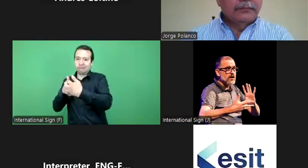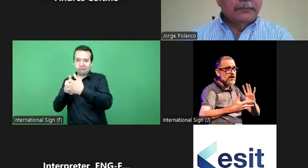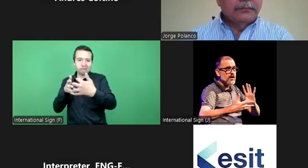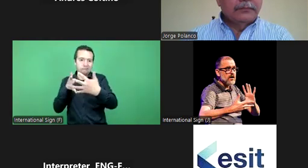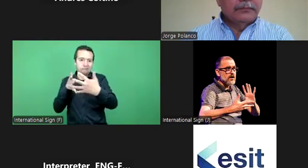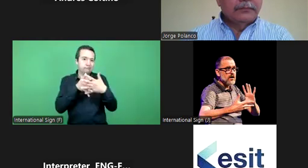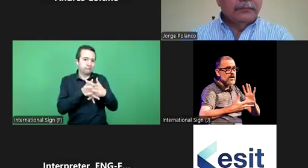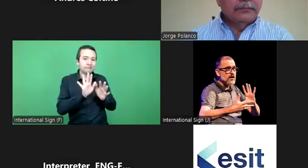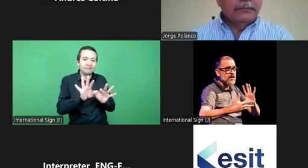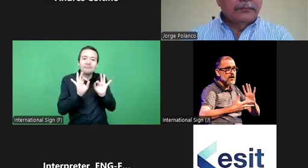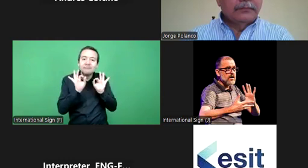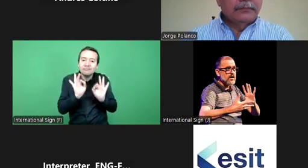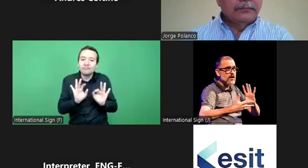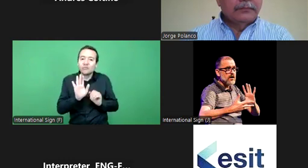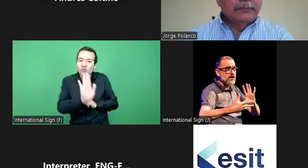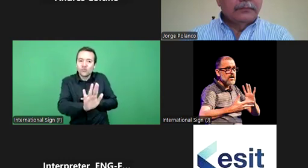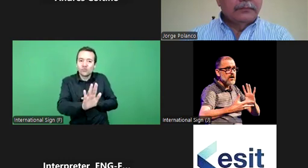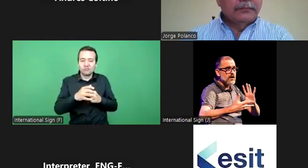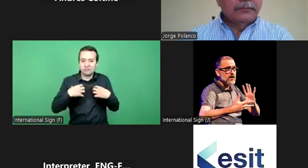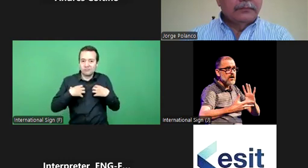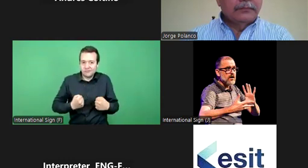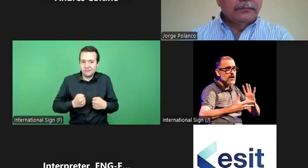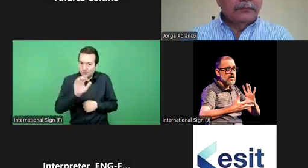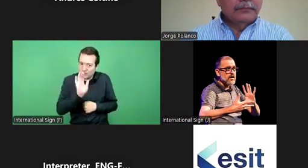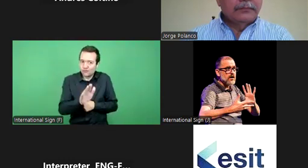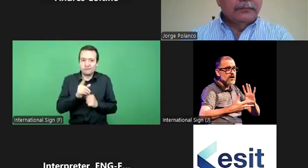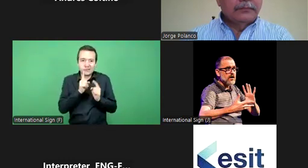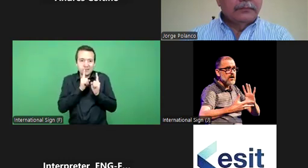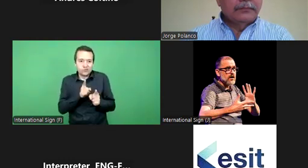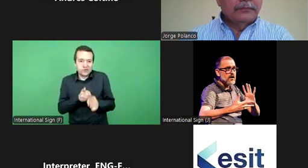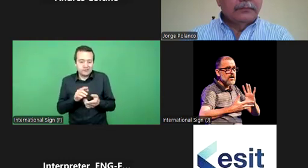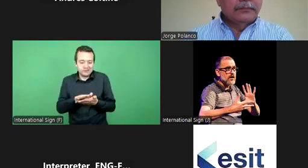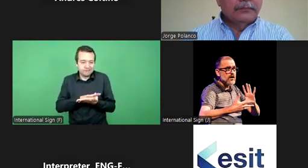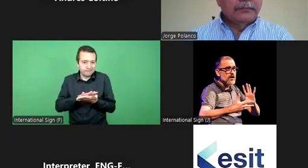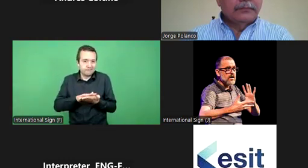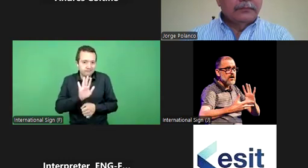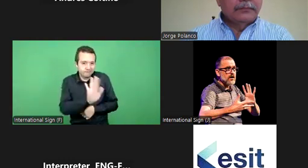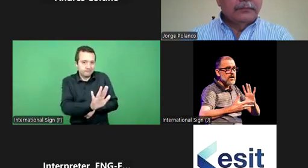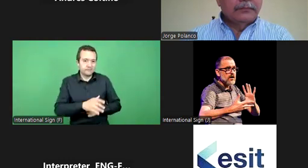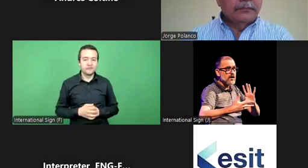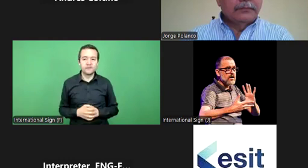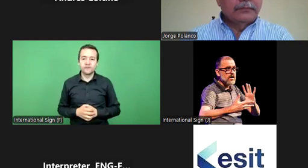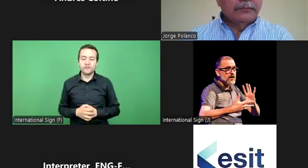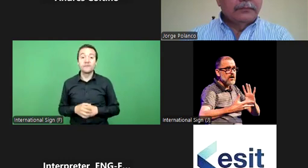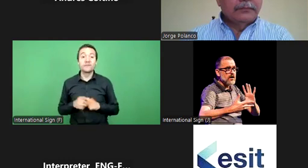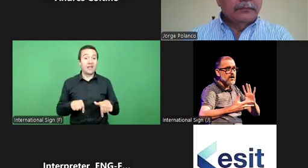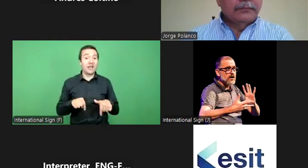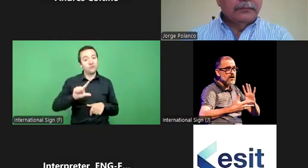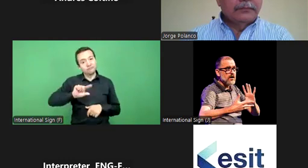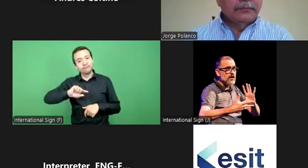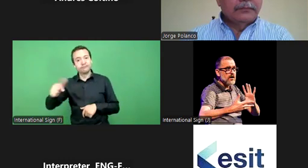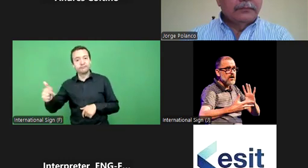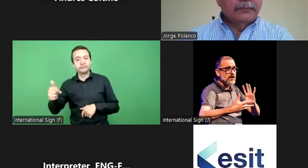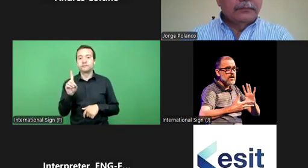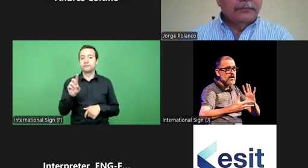Lucia. So we're going to proceed with our second panelist, Dr. Jorge Polanco. So again, we have two questions for